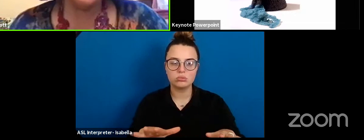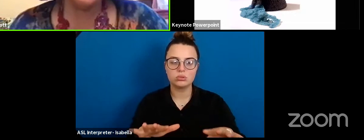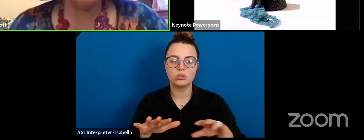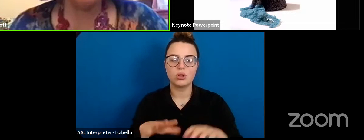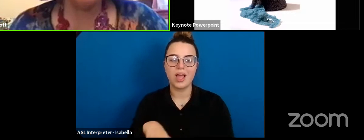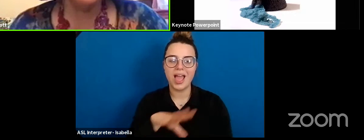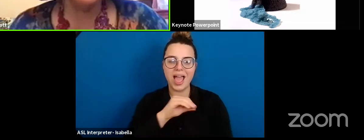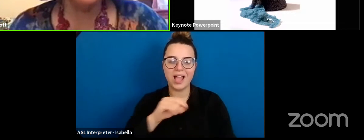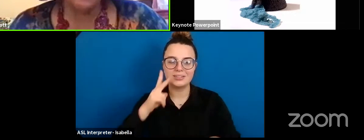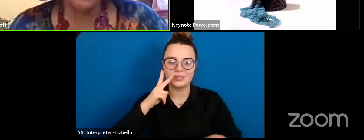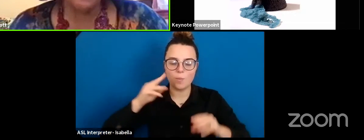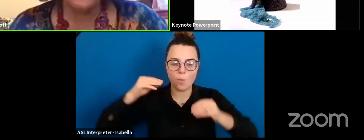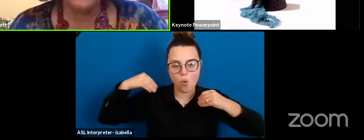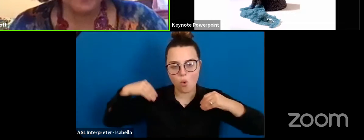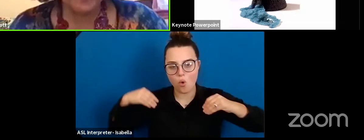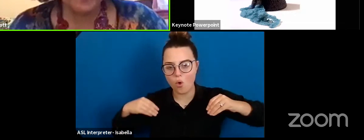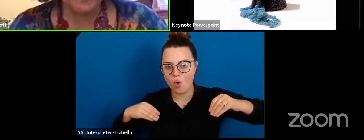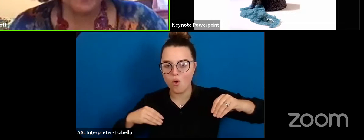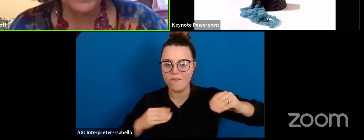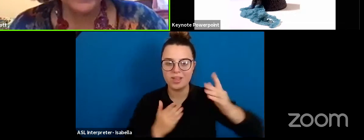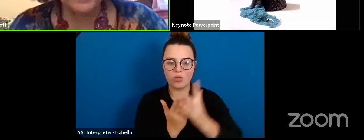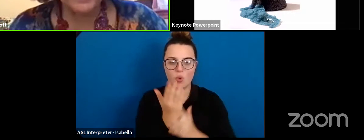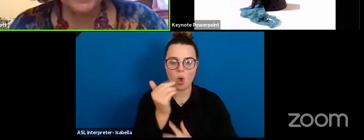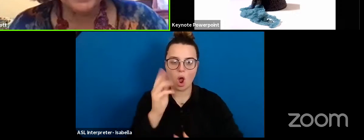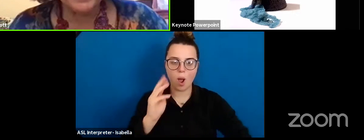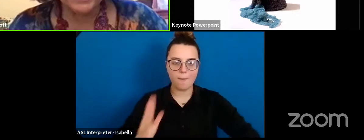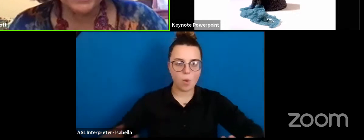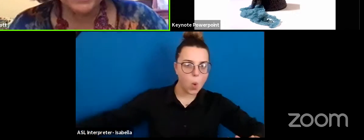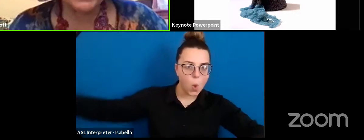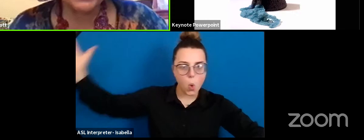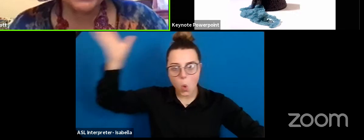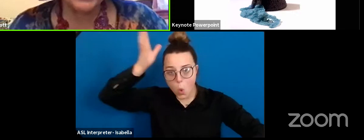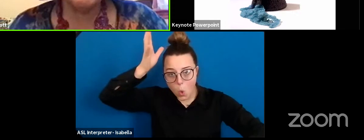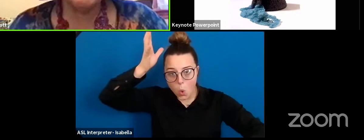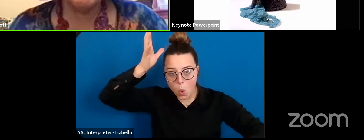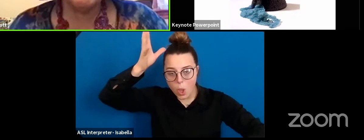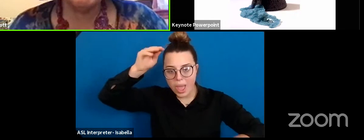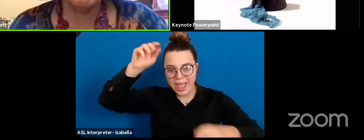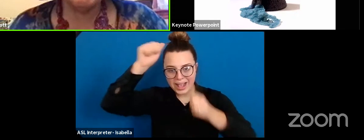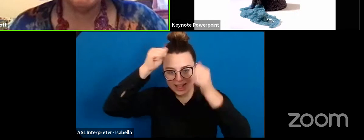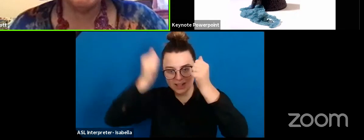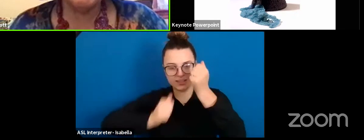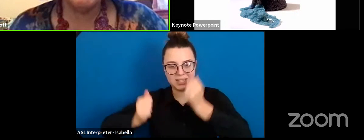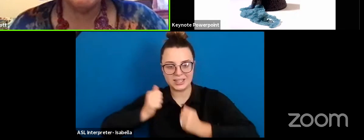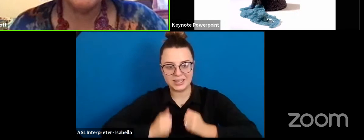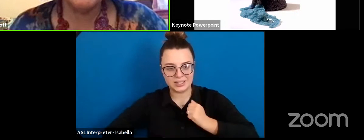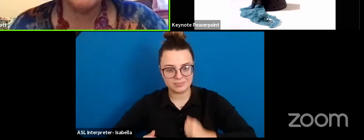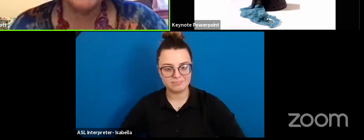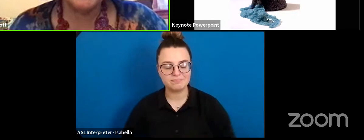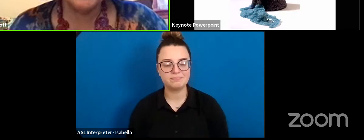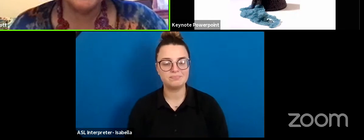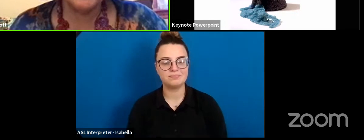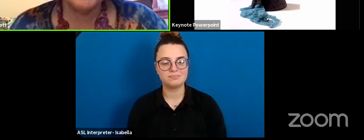his arms is holding this figure on his head and cleansing it.